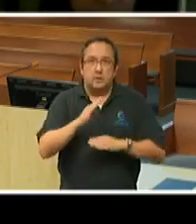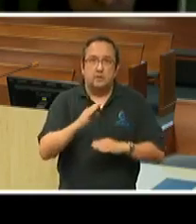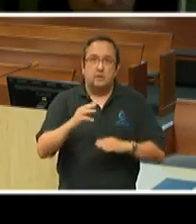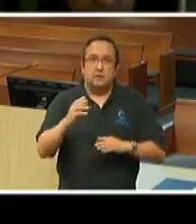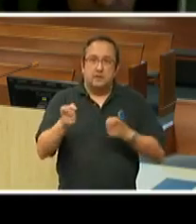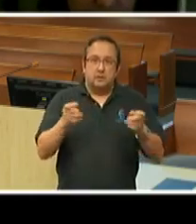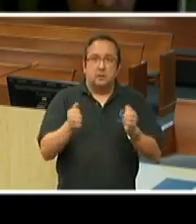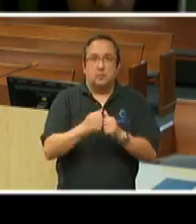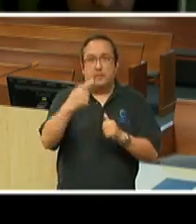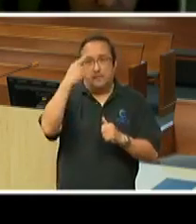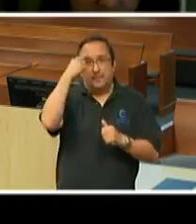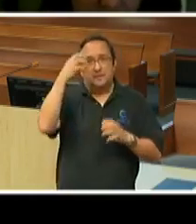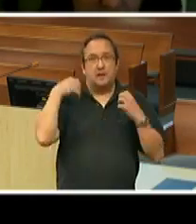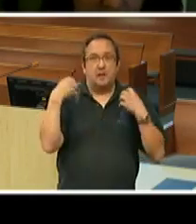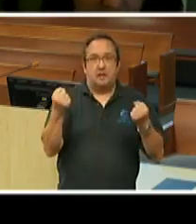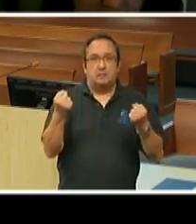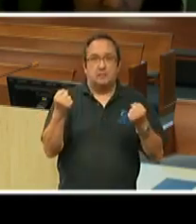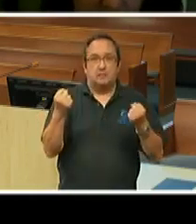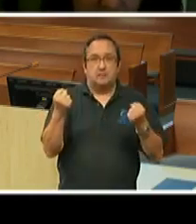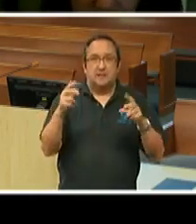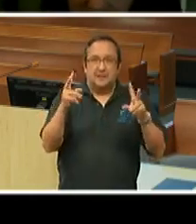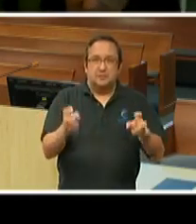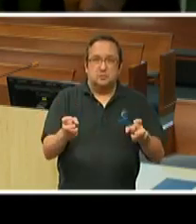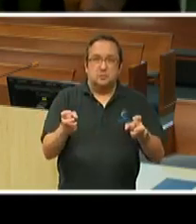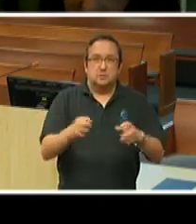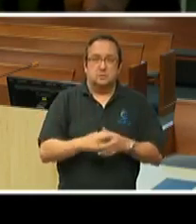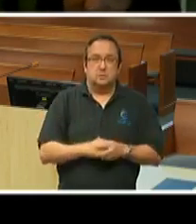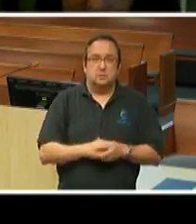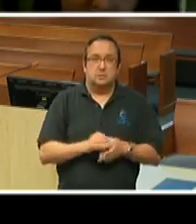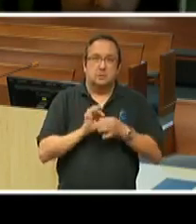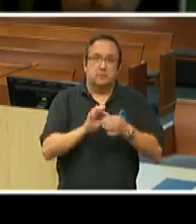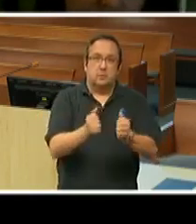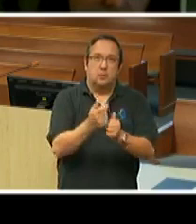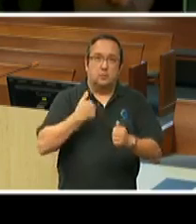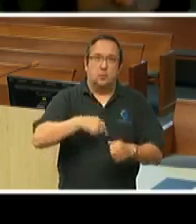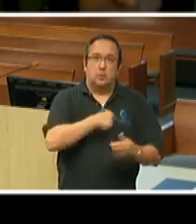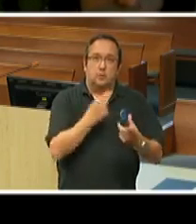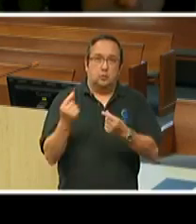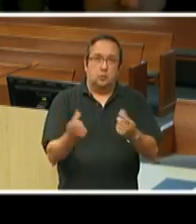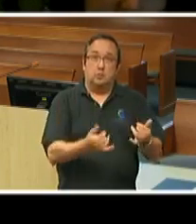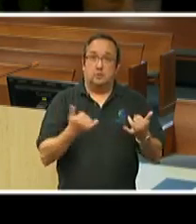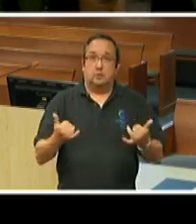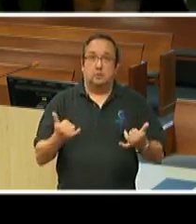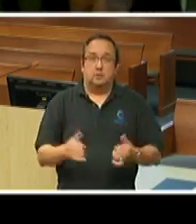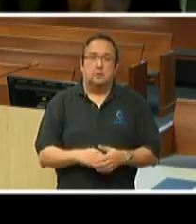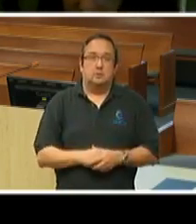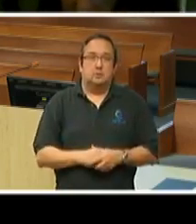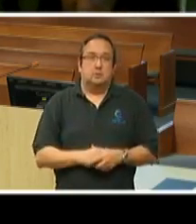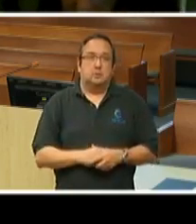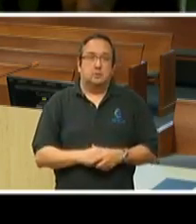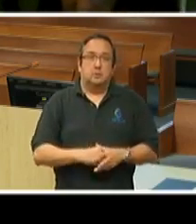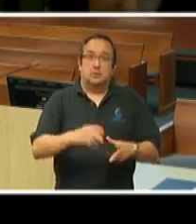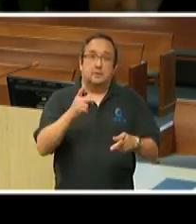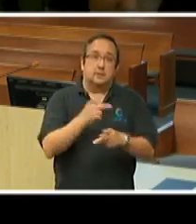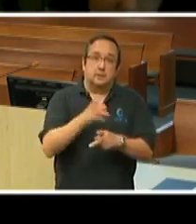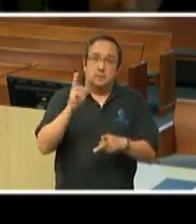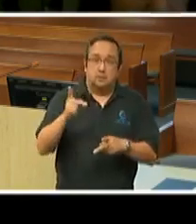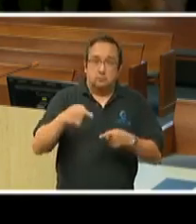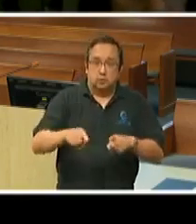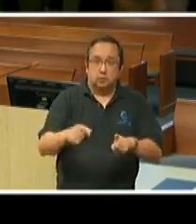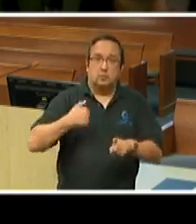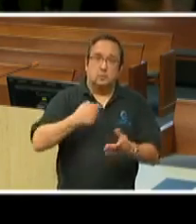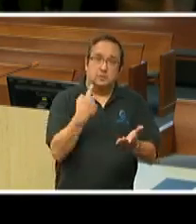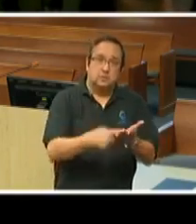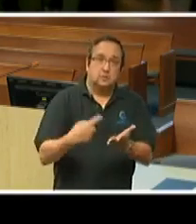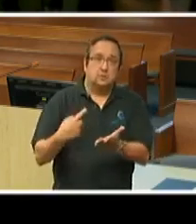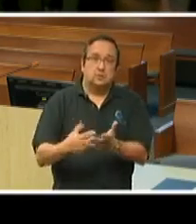mental health issues as a result of what we're doing here. So we just keep that in mind as we're discussing it. There are a